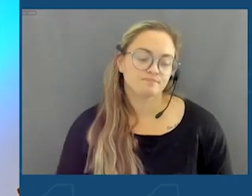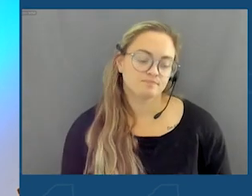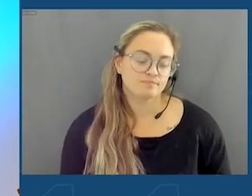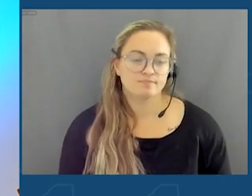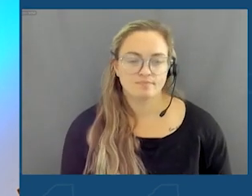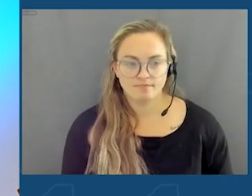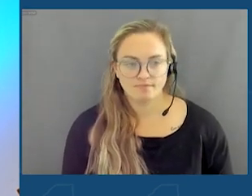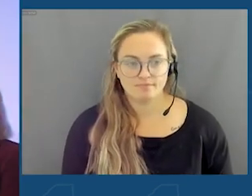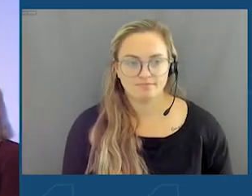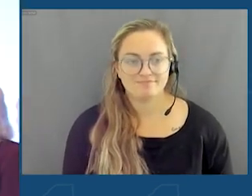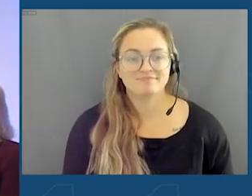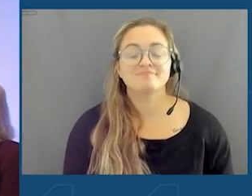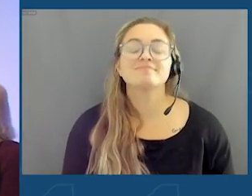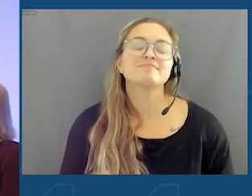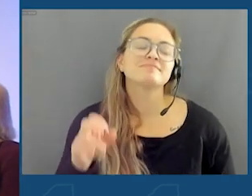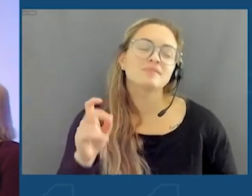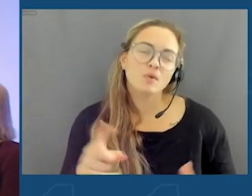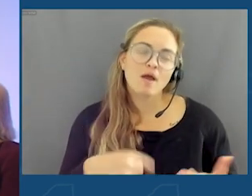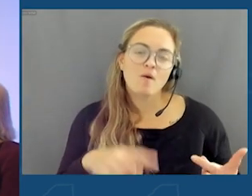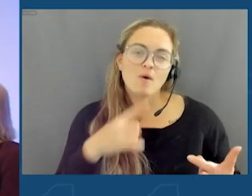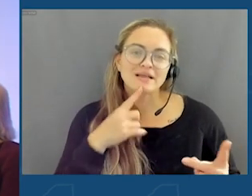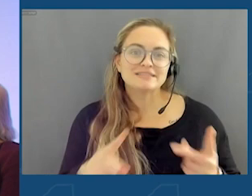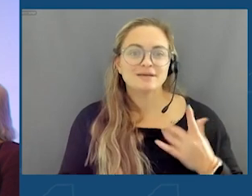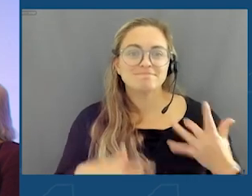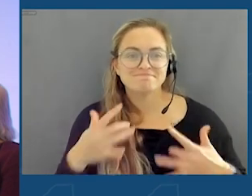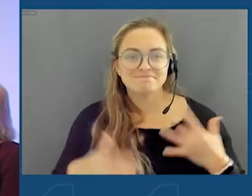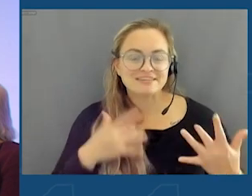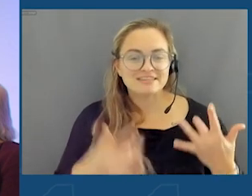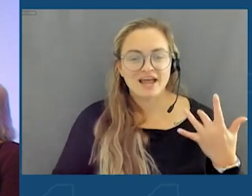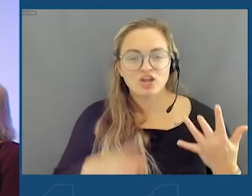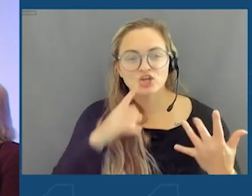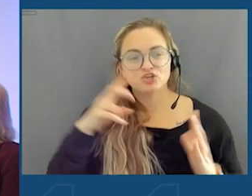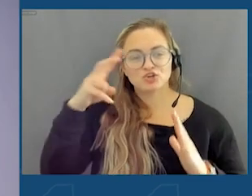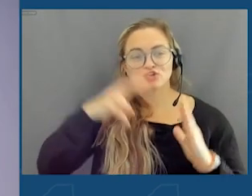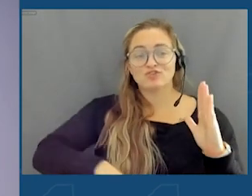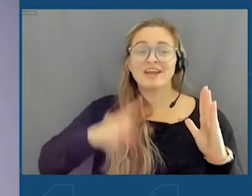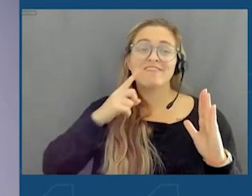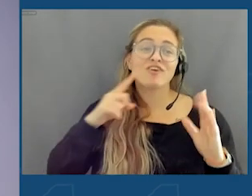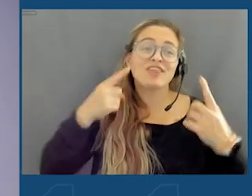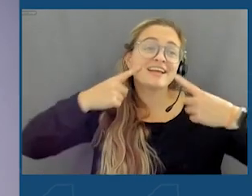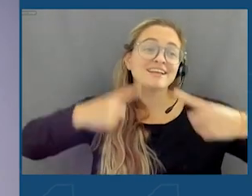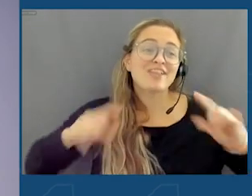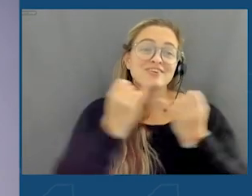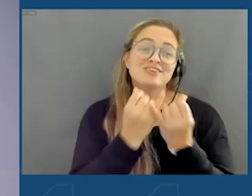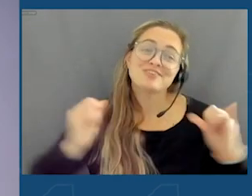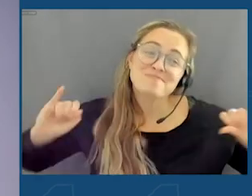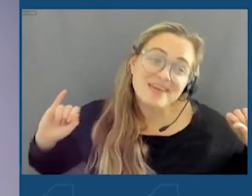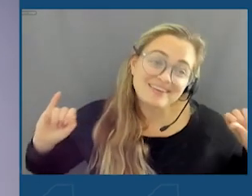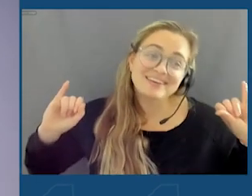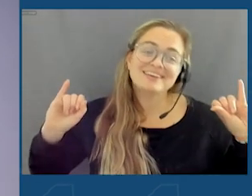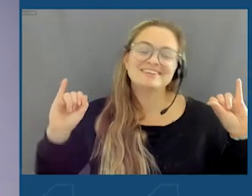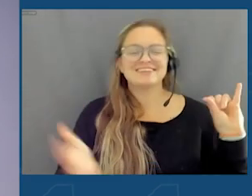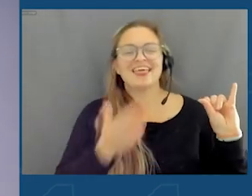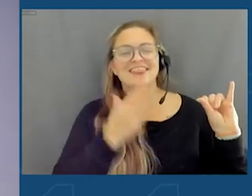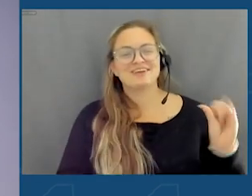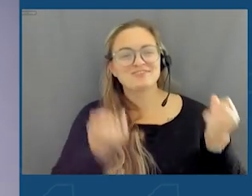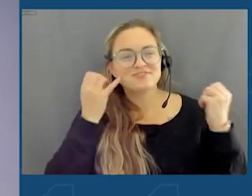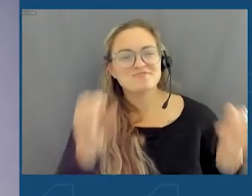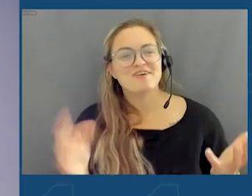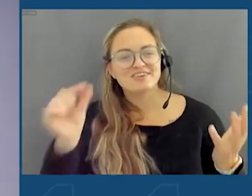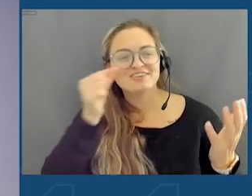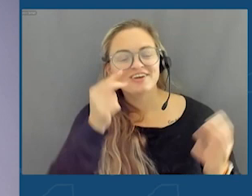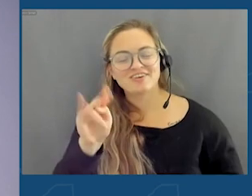All right. Well, I just want to say I'm so excited to read that version of the Declaration of Independence. Thank you so much, Governor